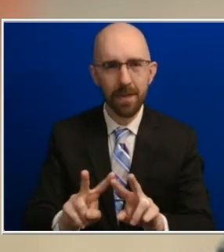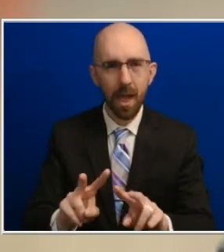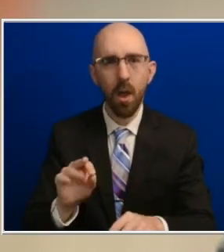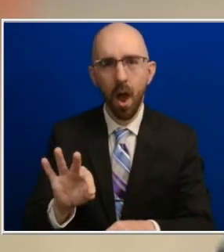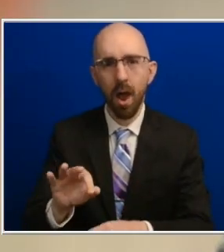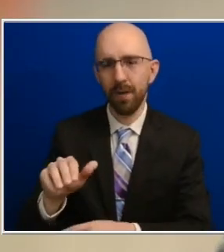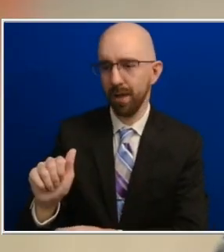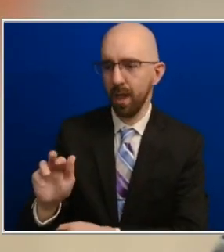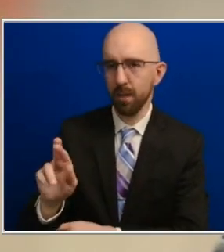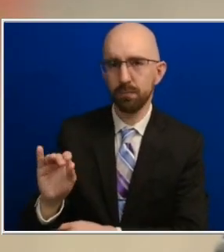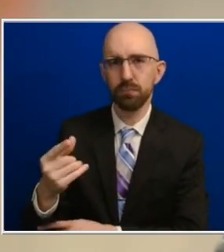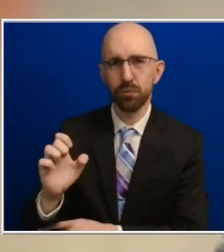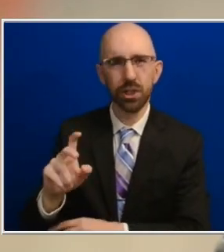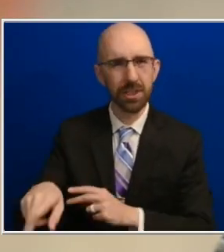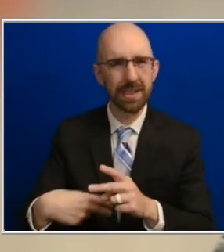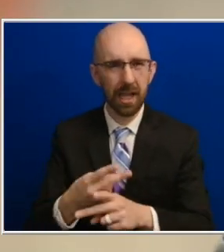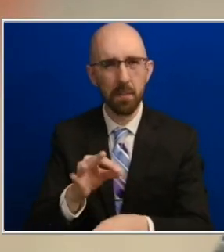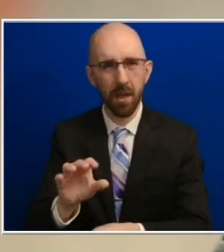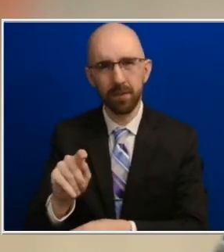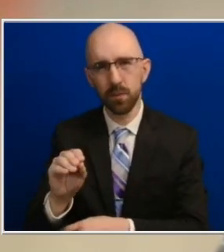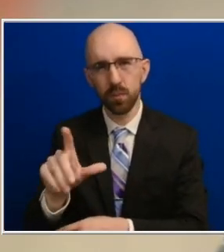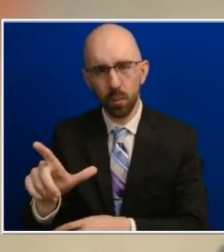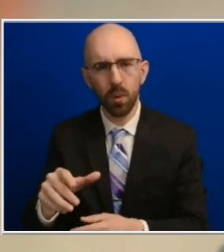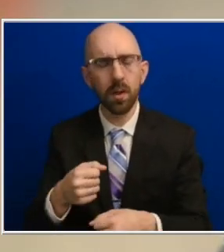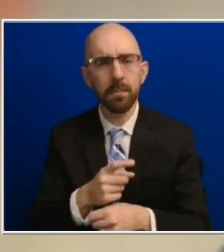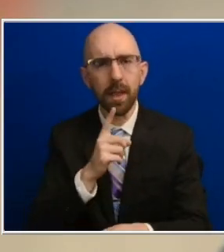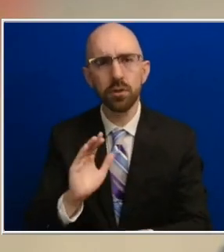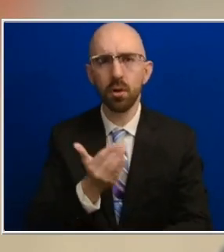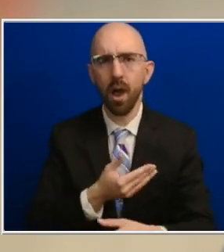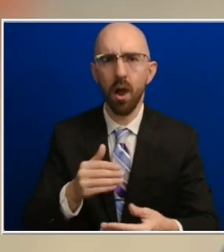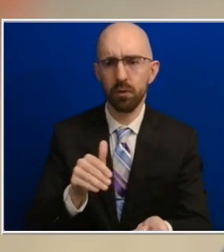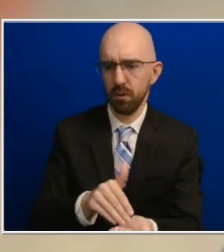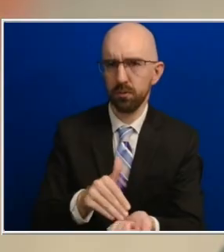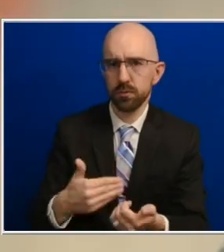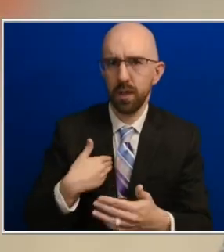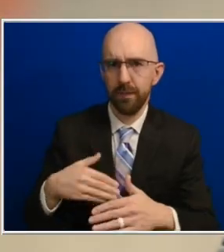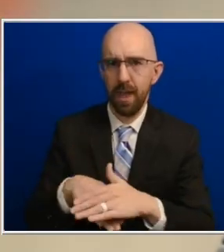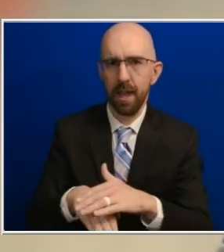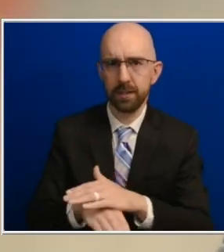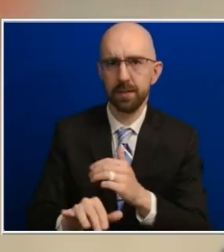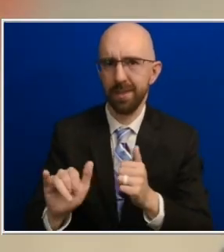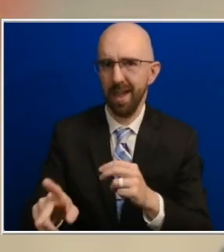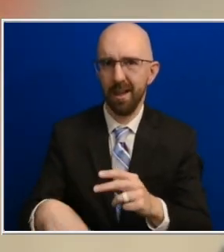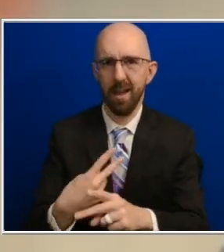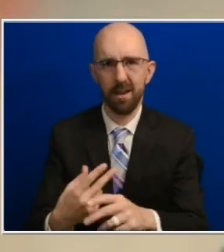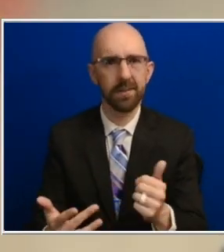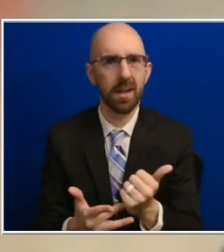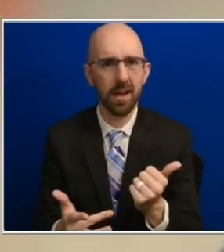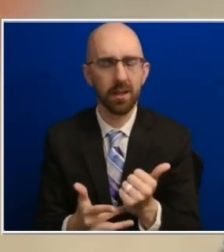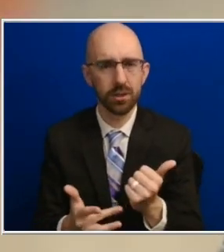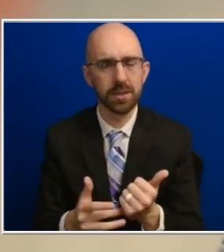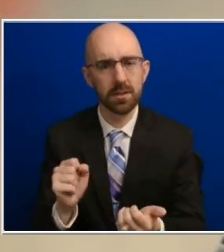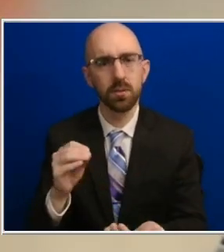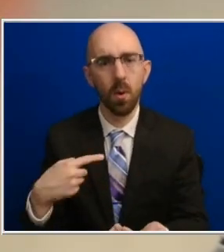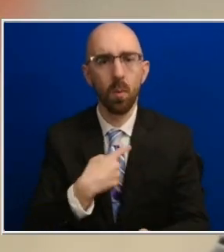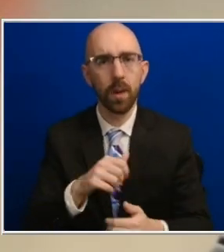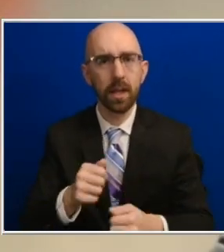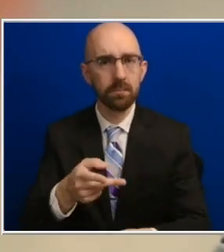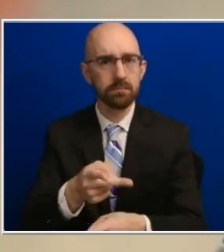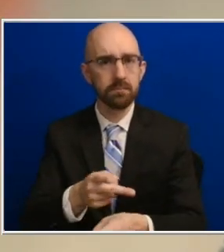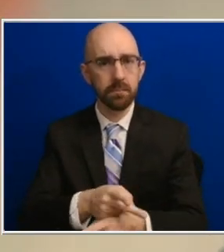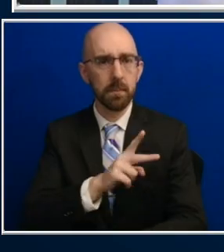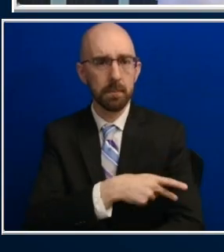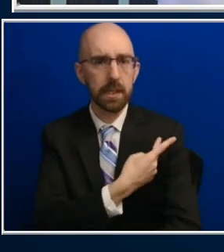a bridge. And we wanted to make sure that our providers had access to a technology like this, so then we can take care of patients